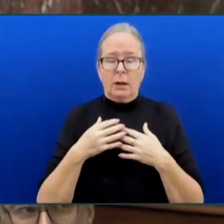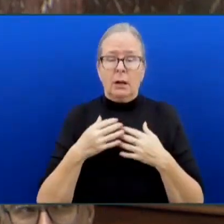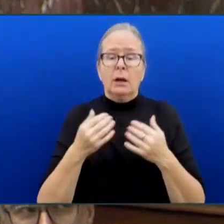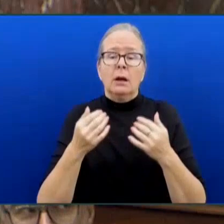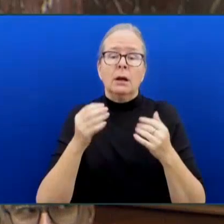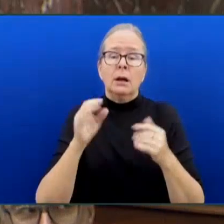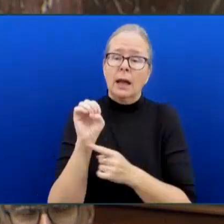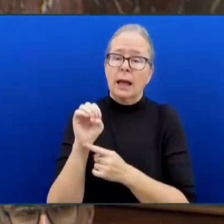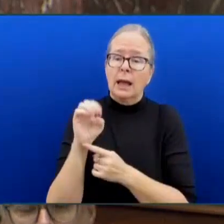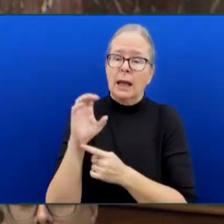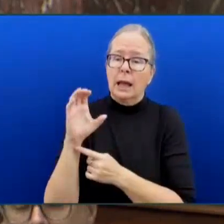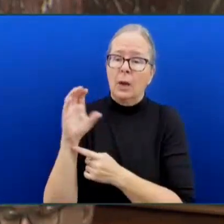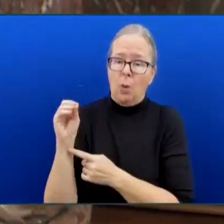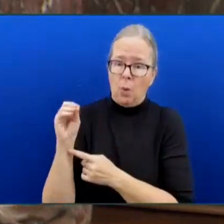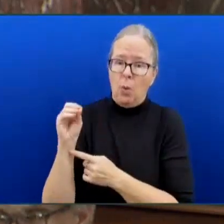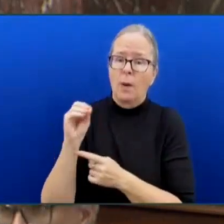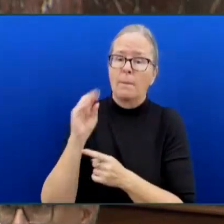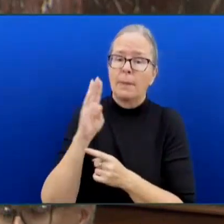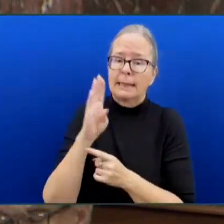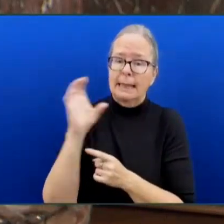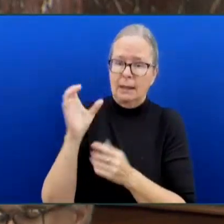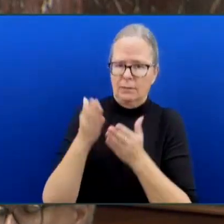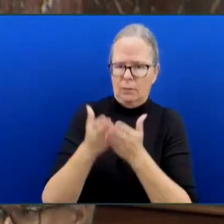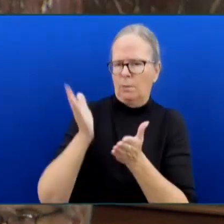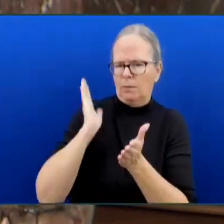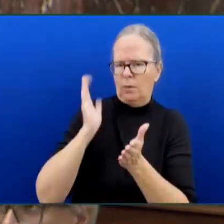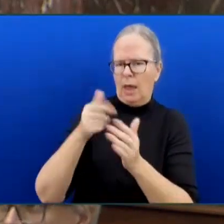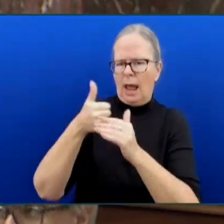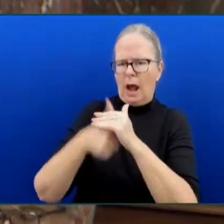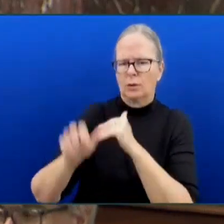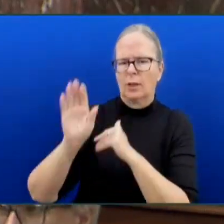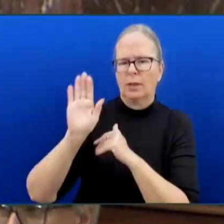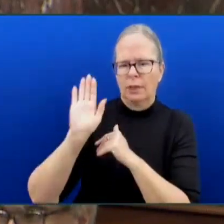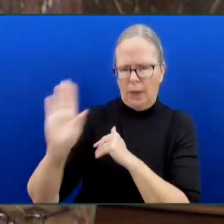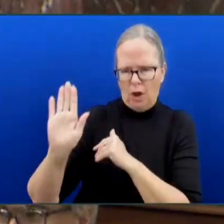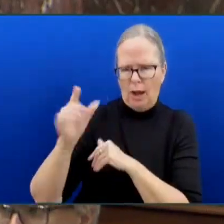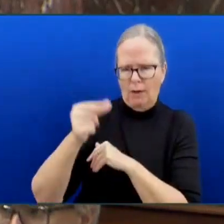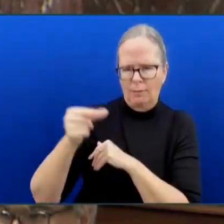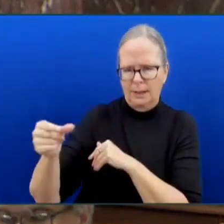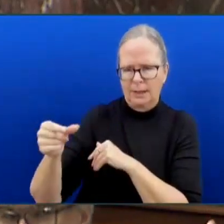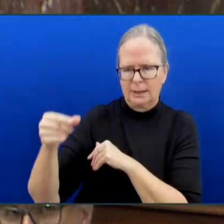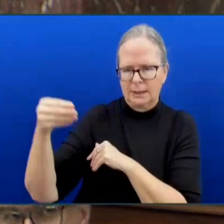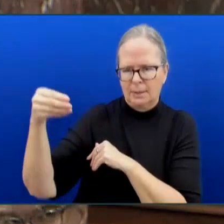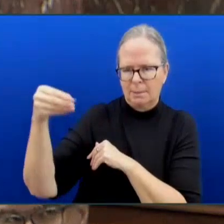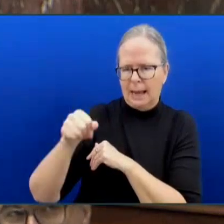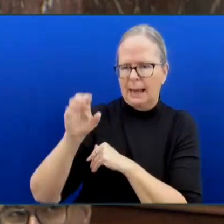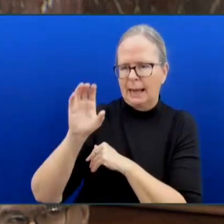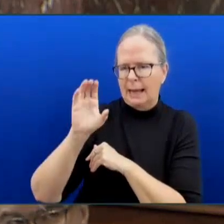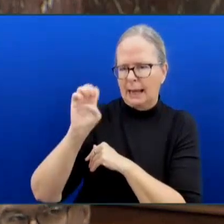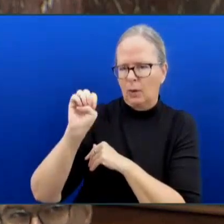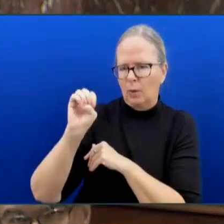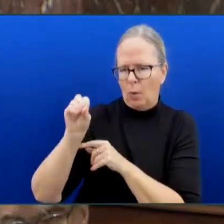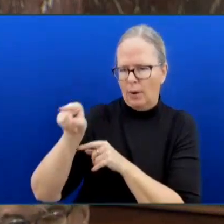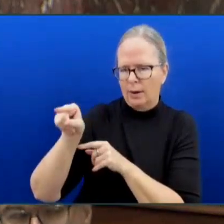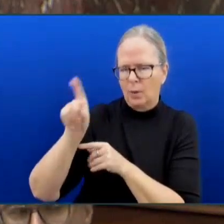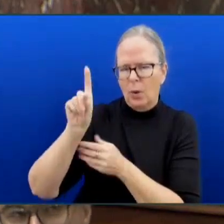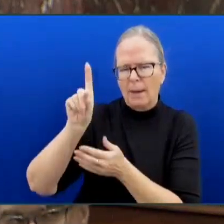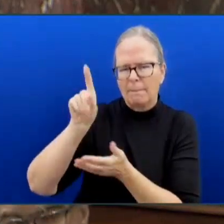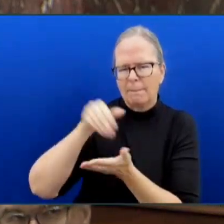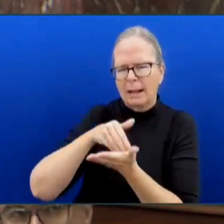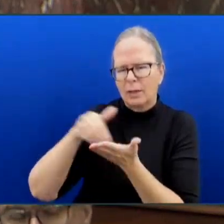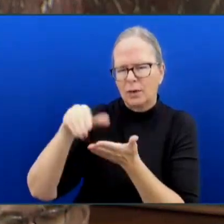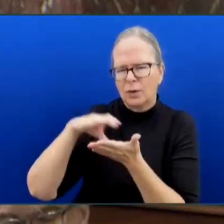paid $1 million a year. So to hear them talk about runaway executive perks is laughable, Mr. Speaker.